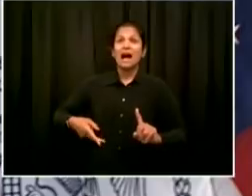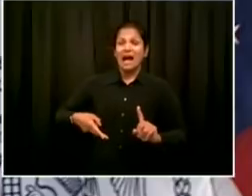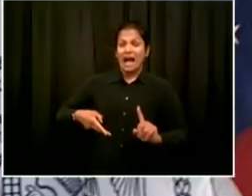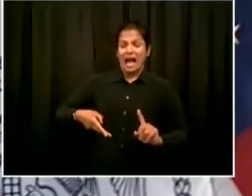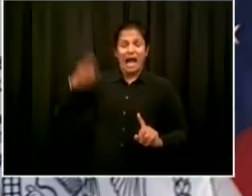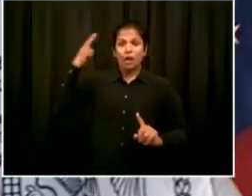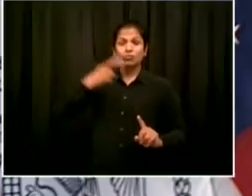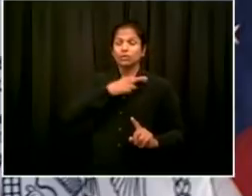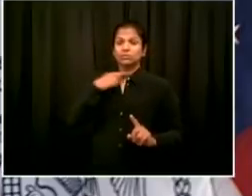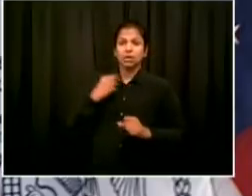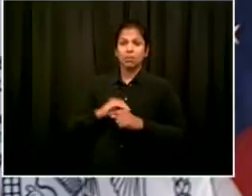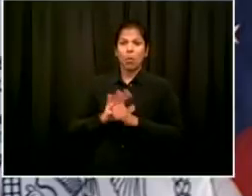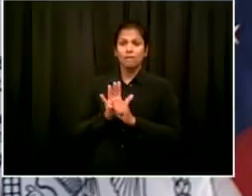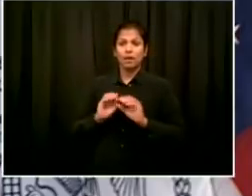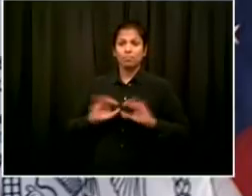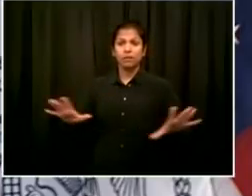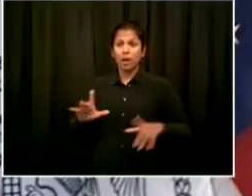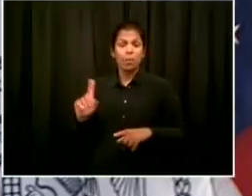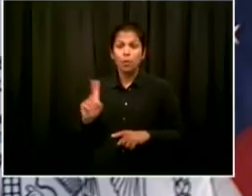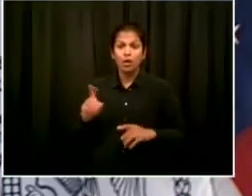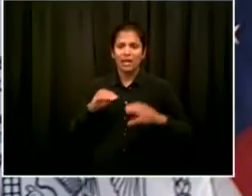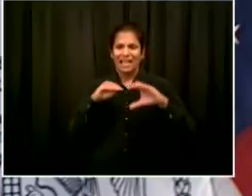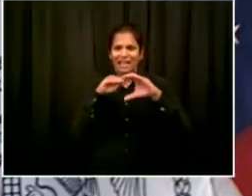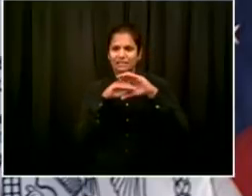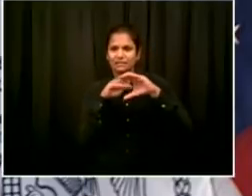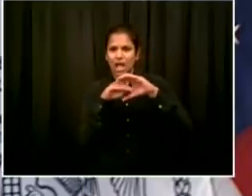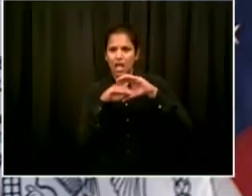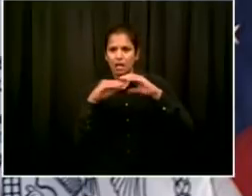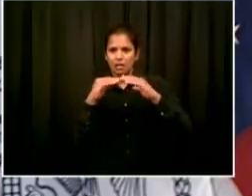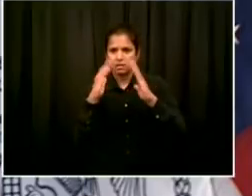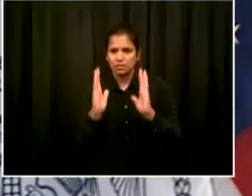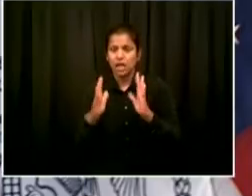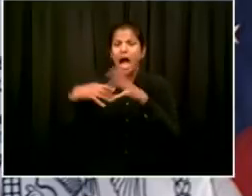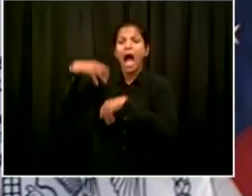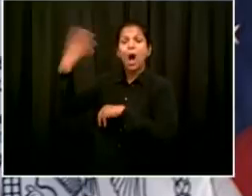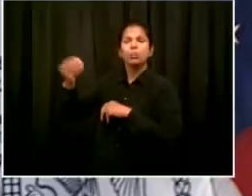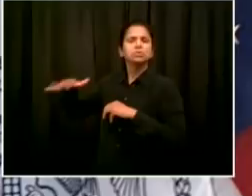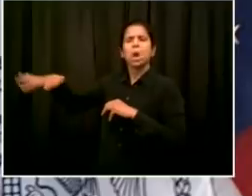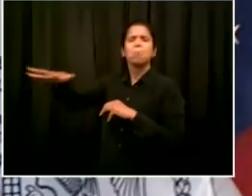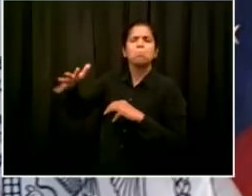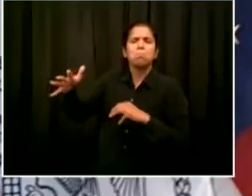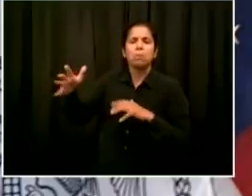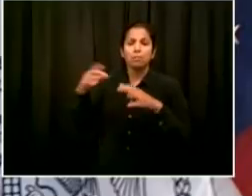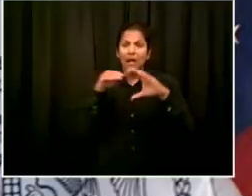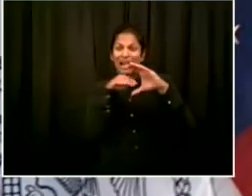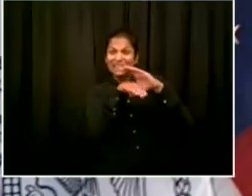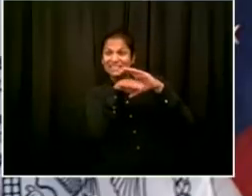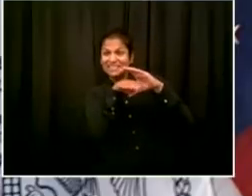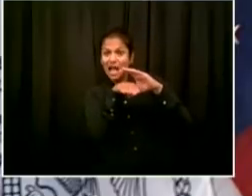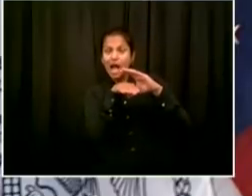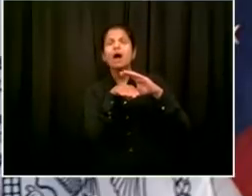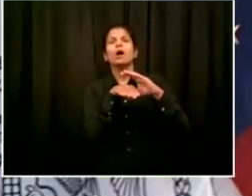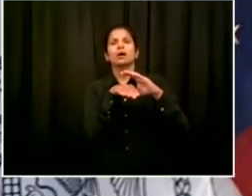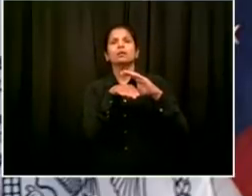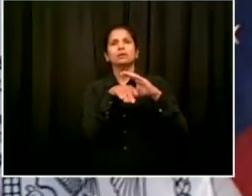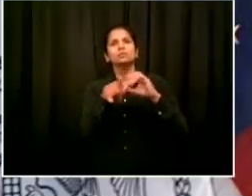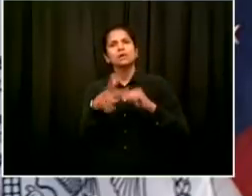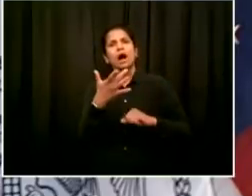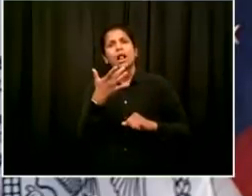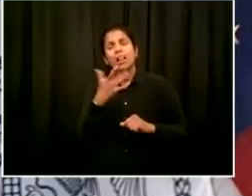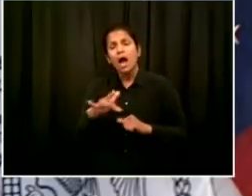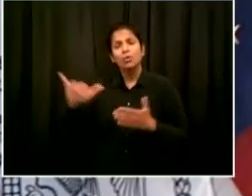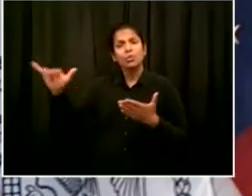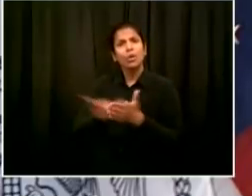in New York City that we have not seen a lot of clusters and people have handled things right. But I think it's fair to say our